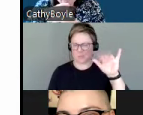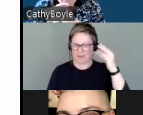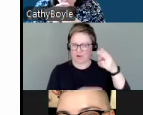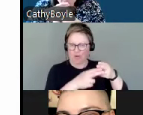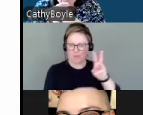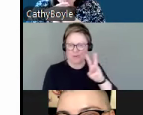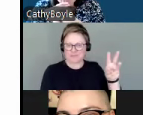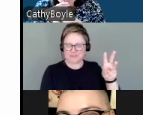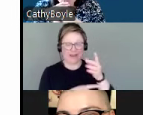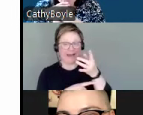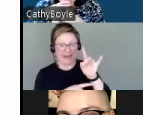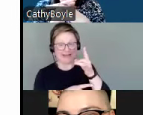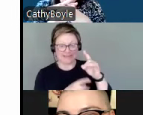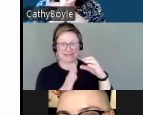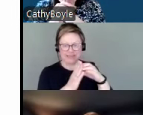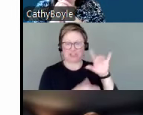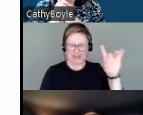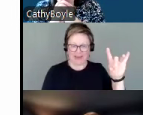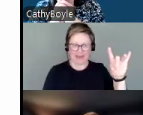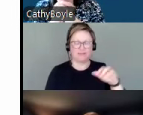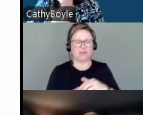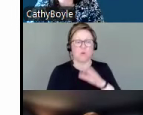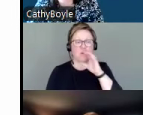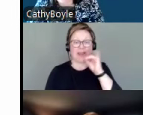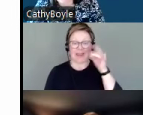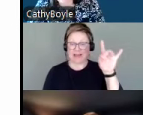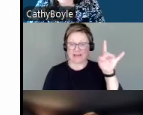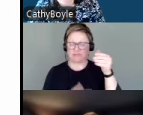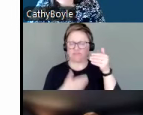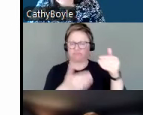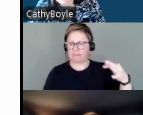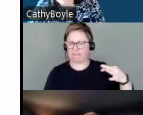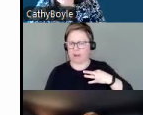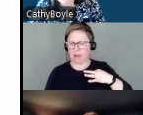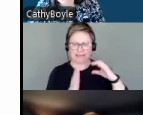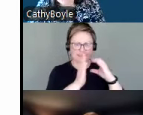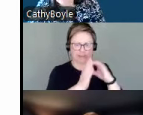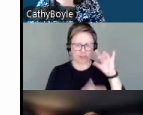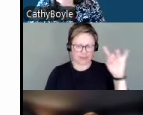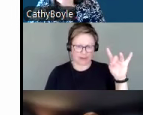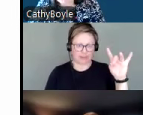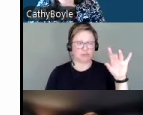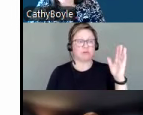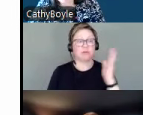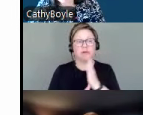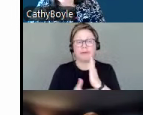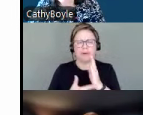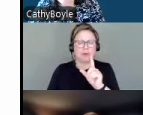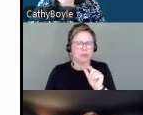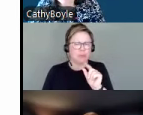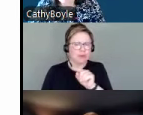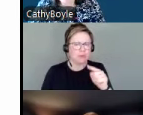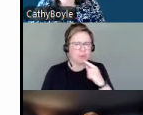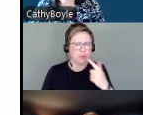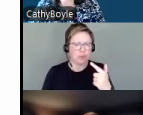At 20 or 21, look at site-based Section 8, federal and state